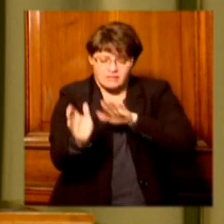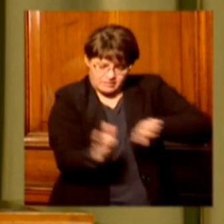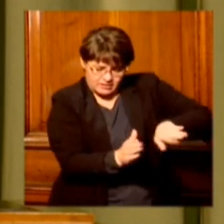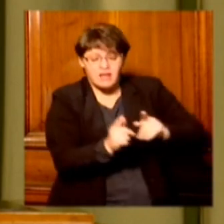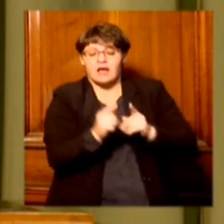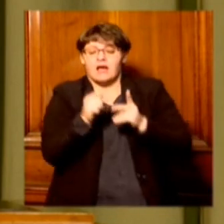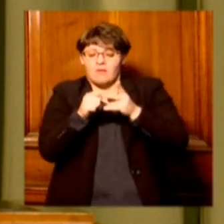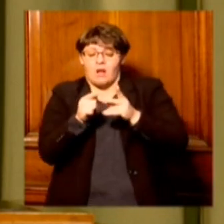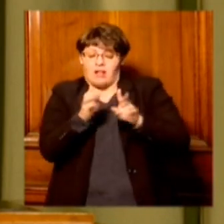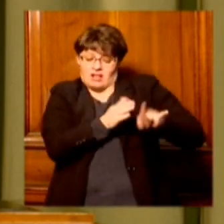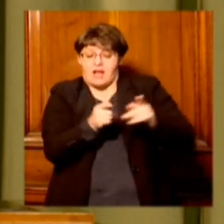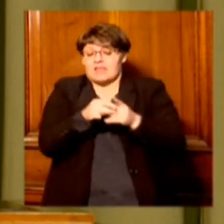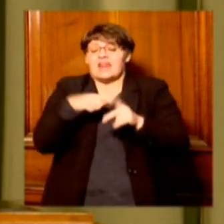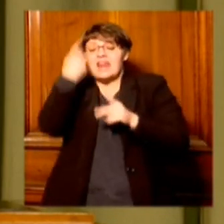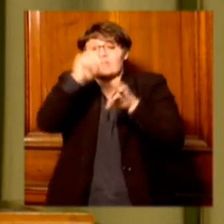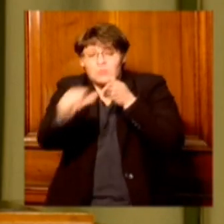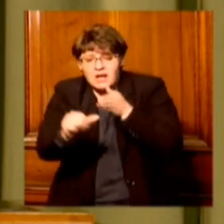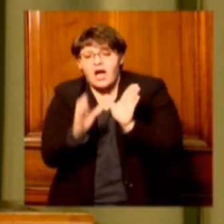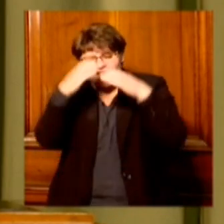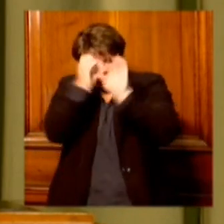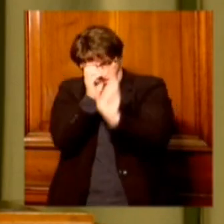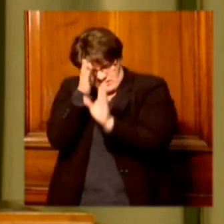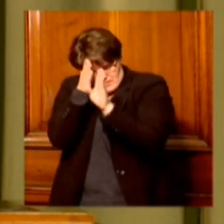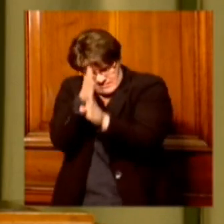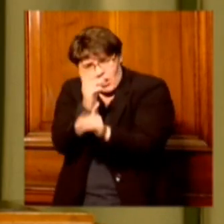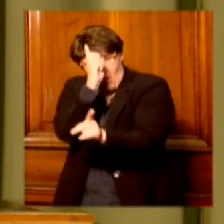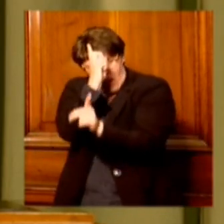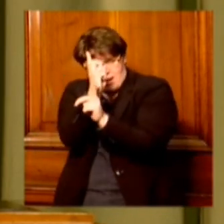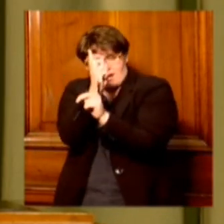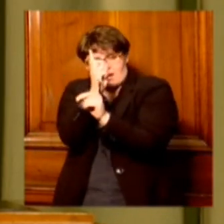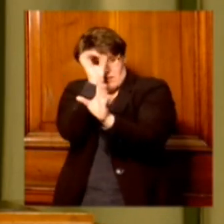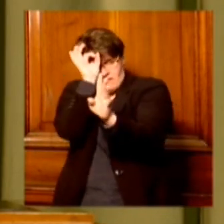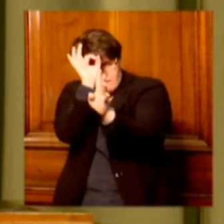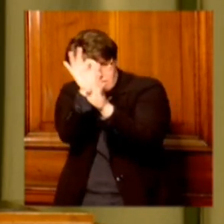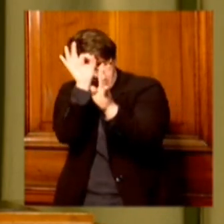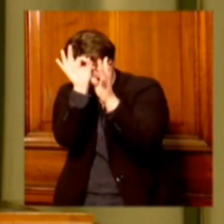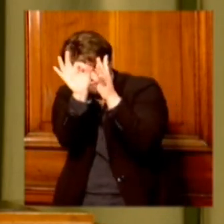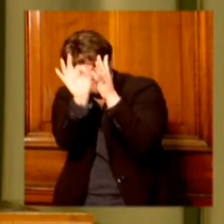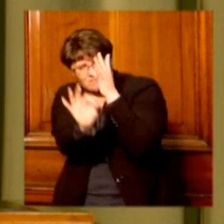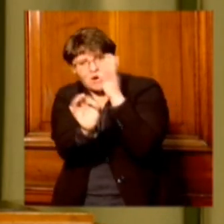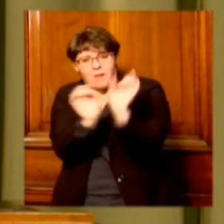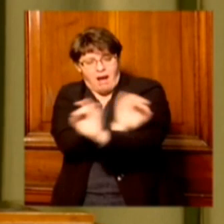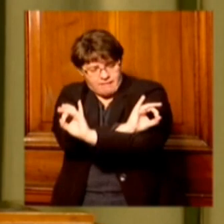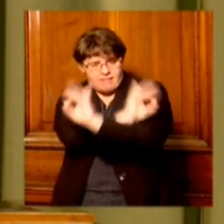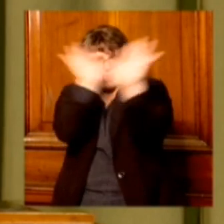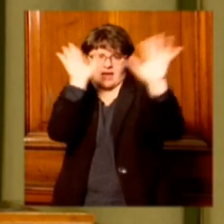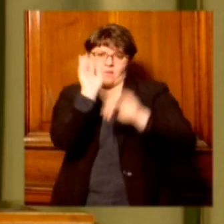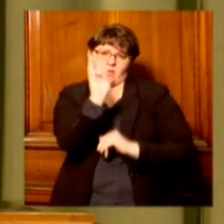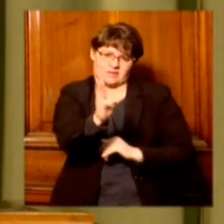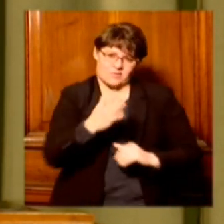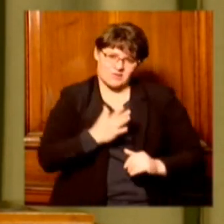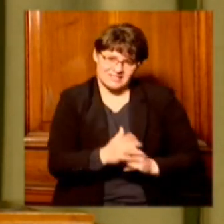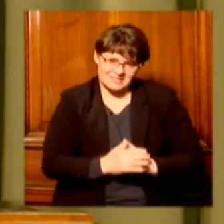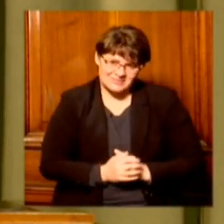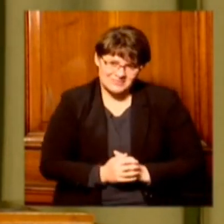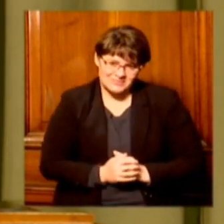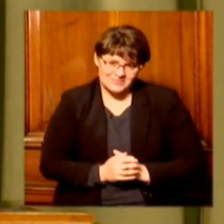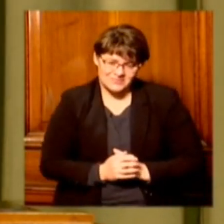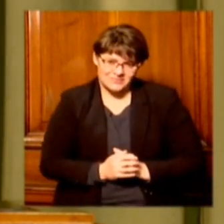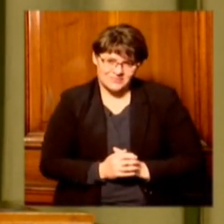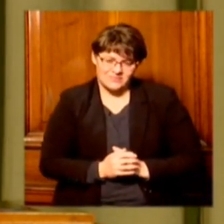in certain areas so that we are not an omnibus in terms of our communication. Having said